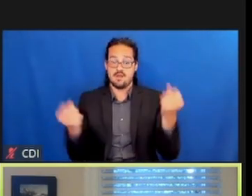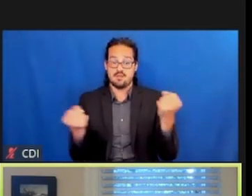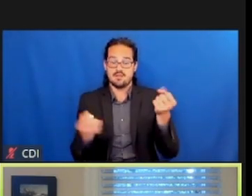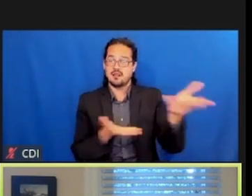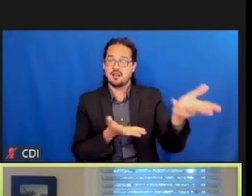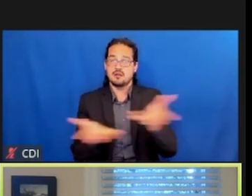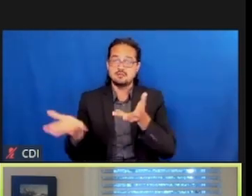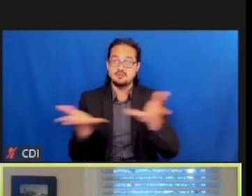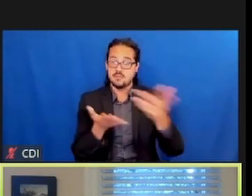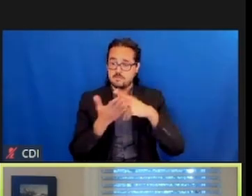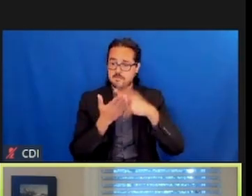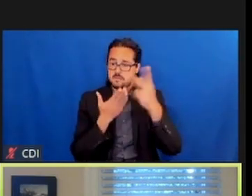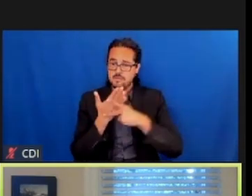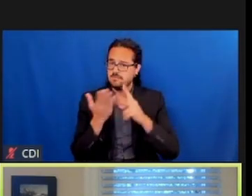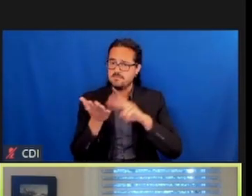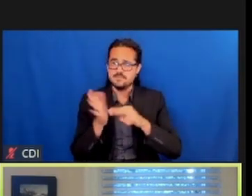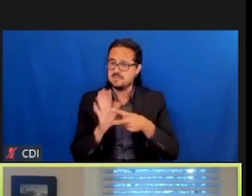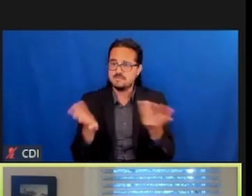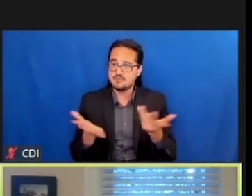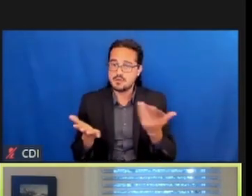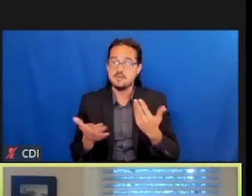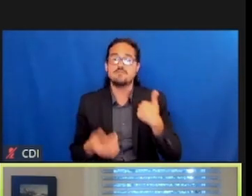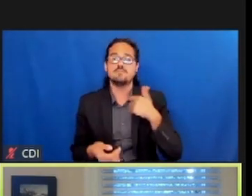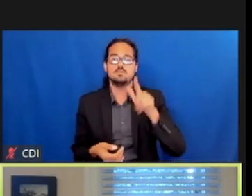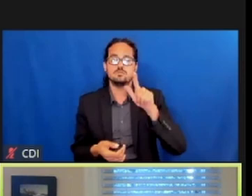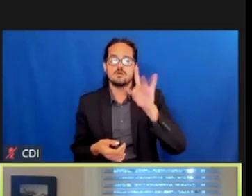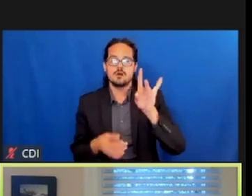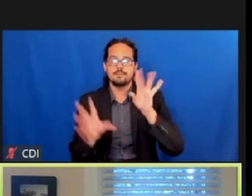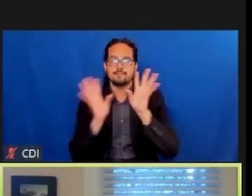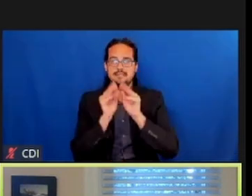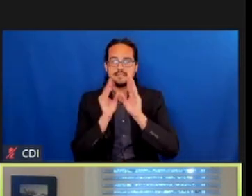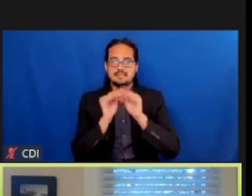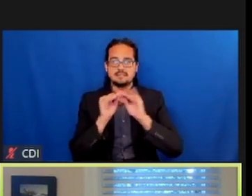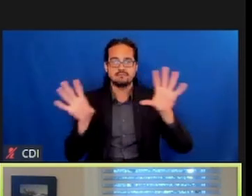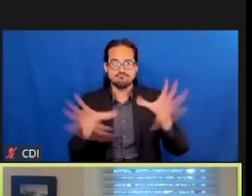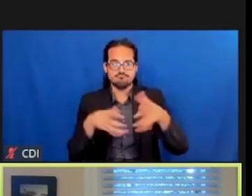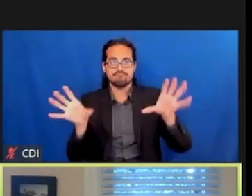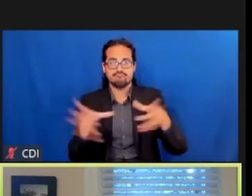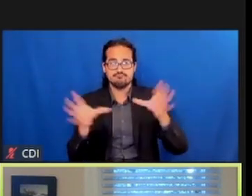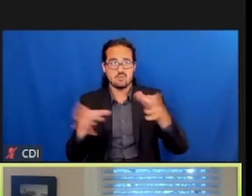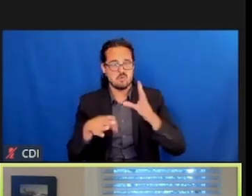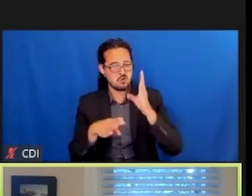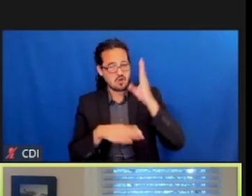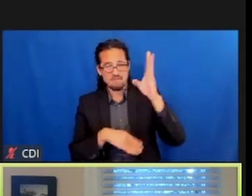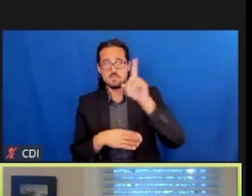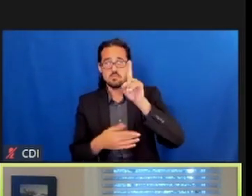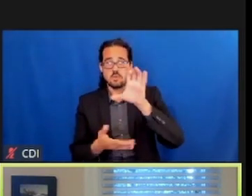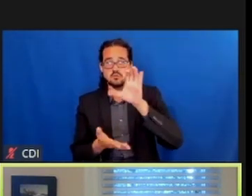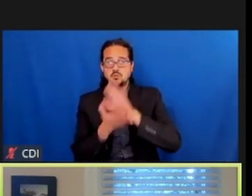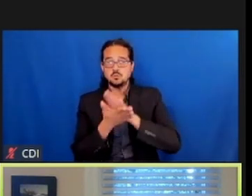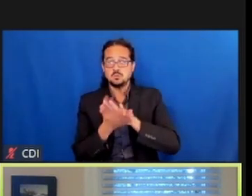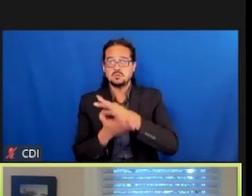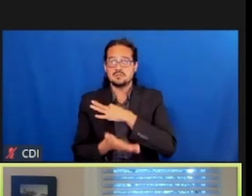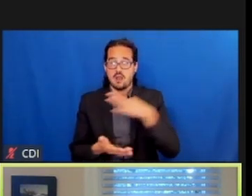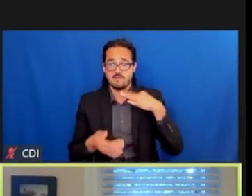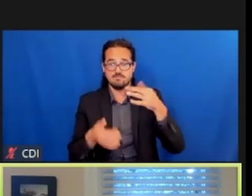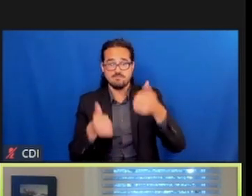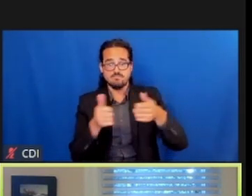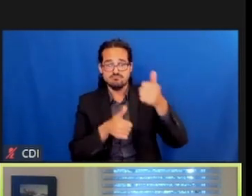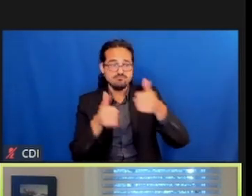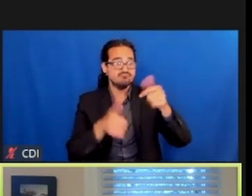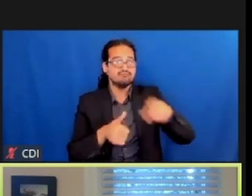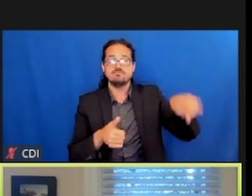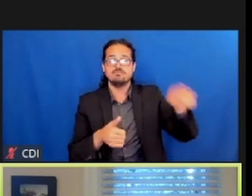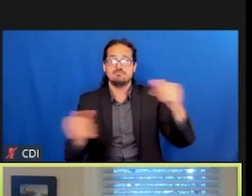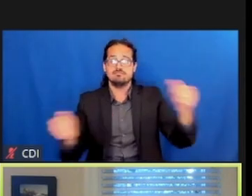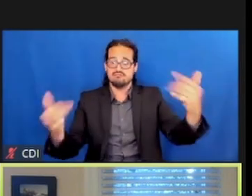meetings where almost over 100 school staff every week met with our team to learn what tier we're at and what is the new